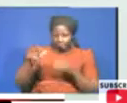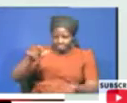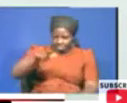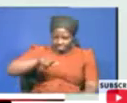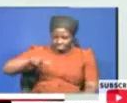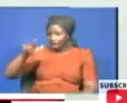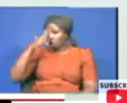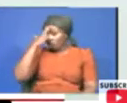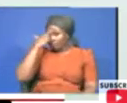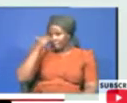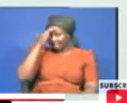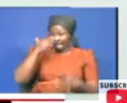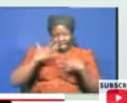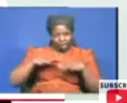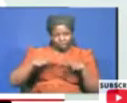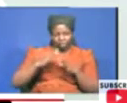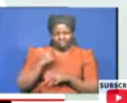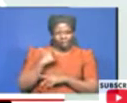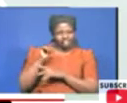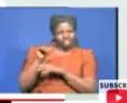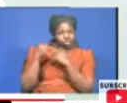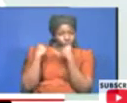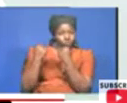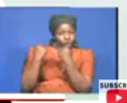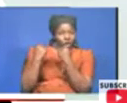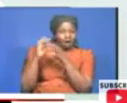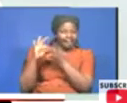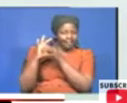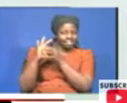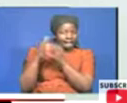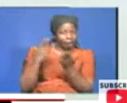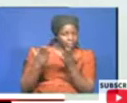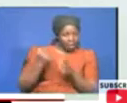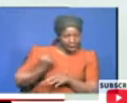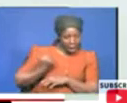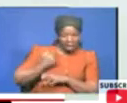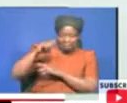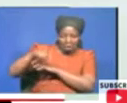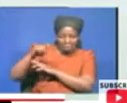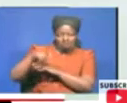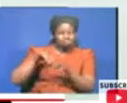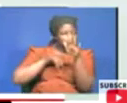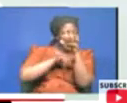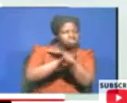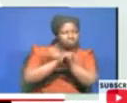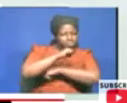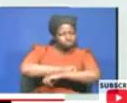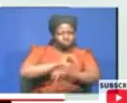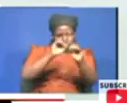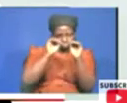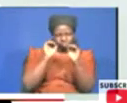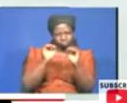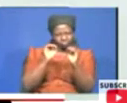Maasais, they have those strong cultures. Yeah. That maybe girls are not supposed to go to school.